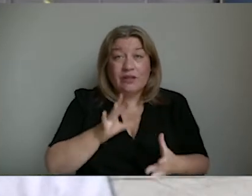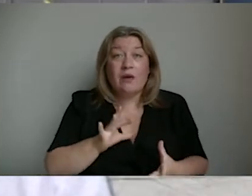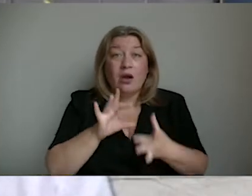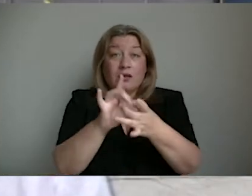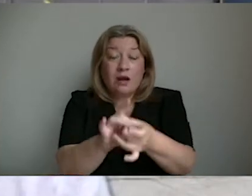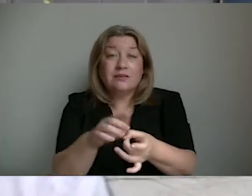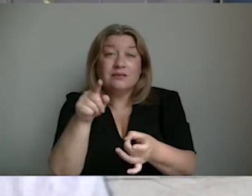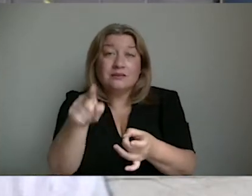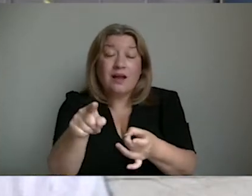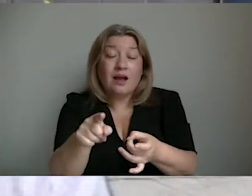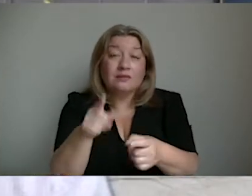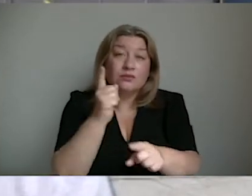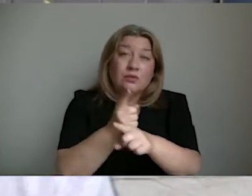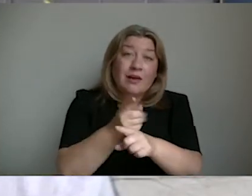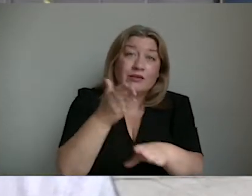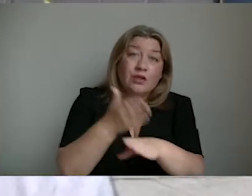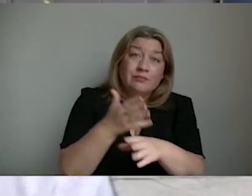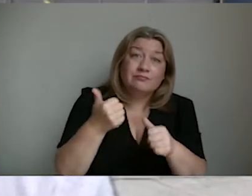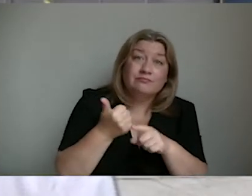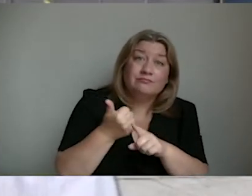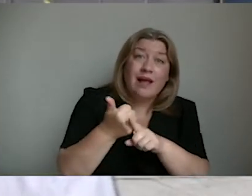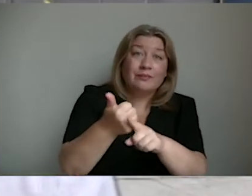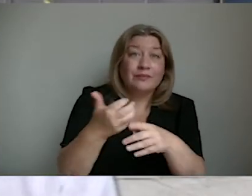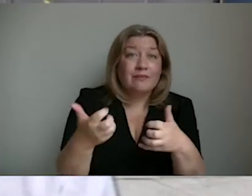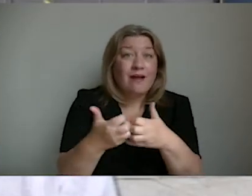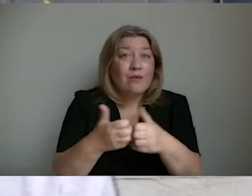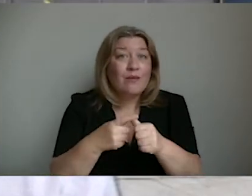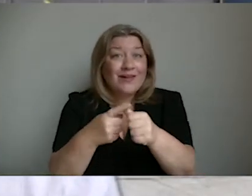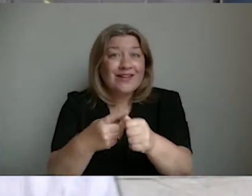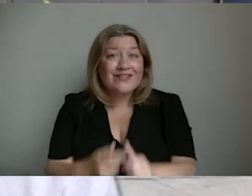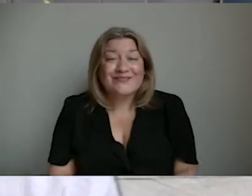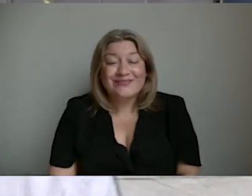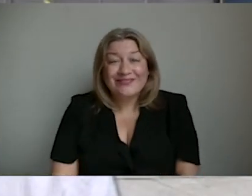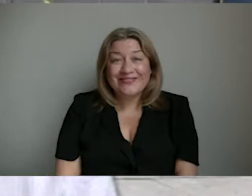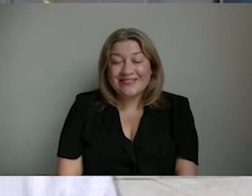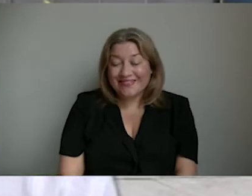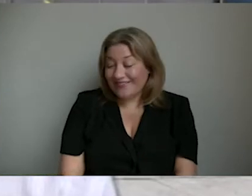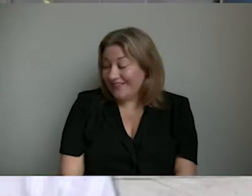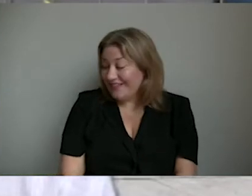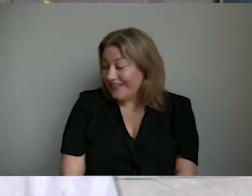you about those vacancies and help you apply for them.